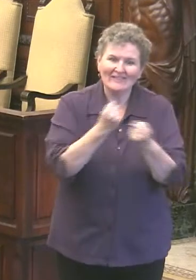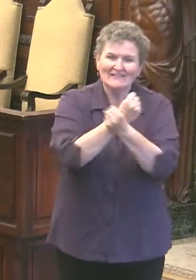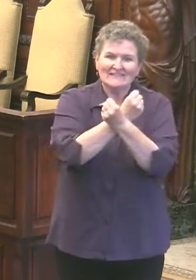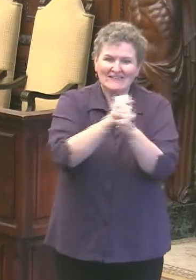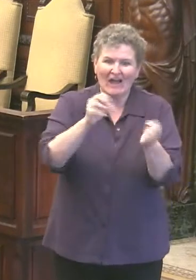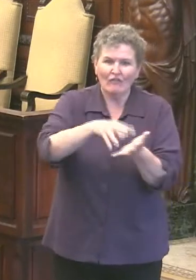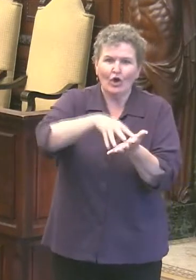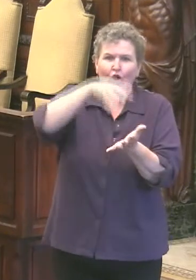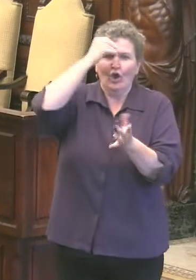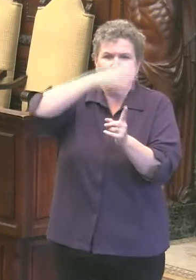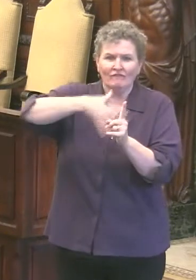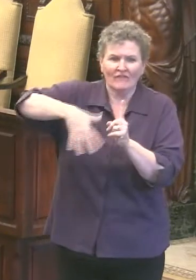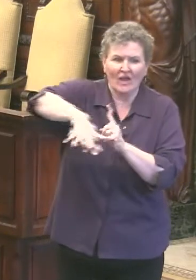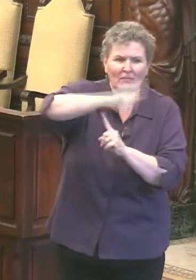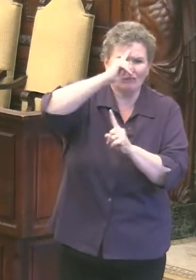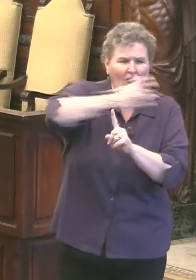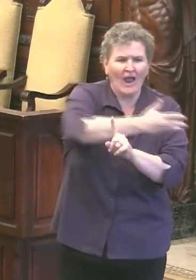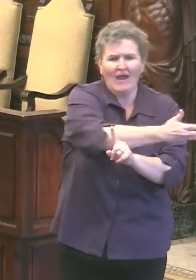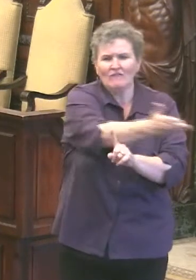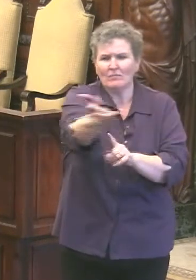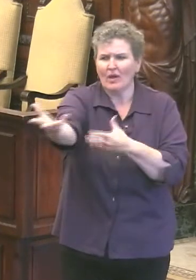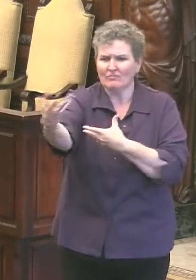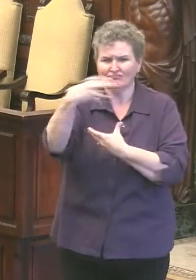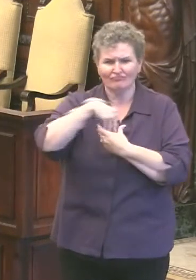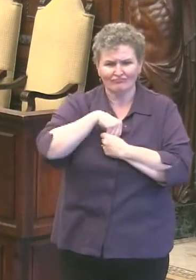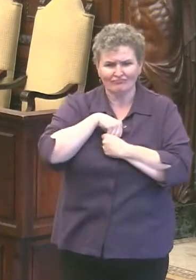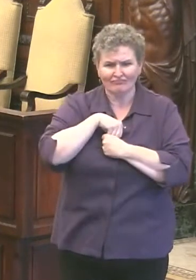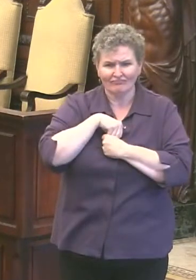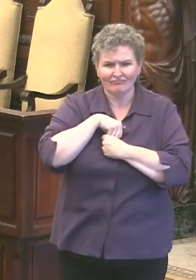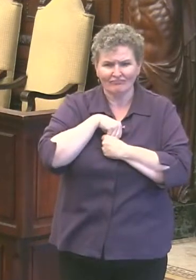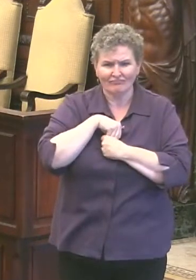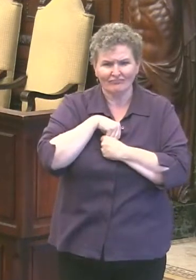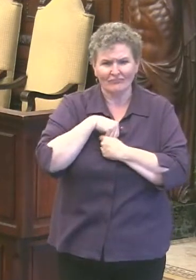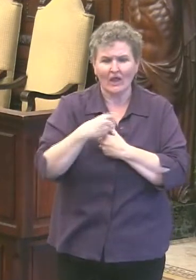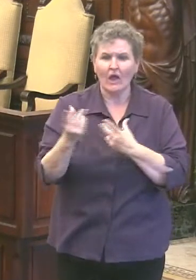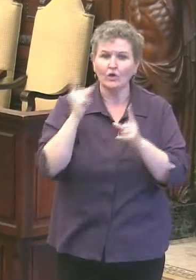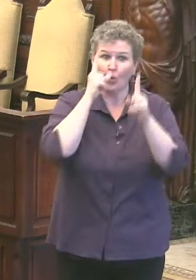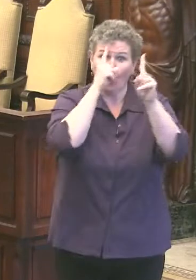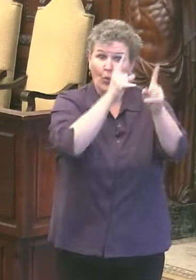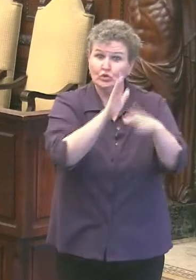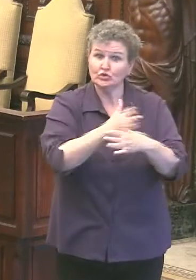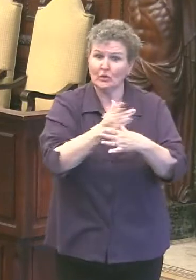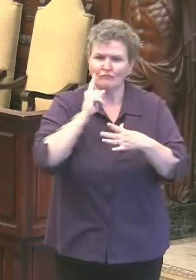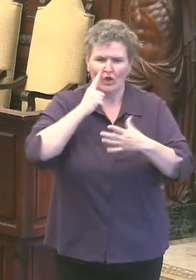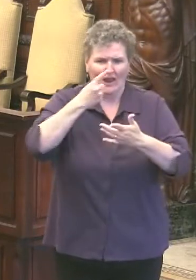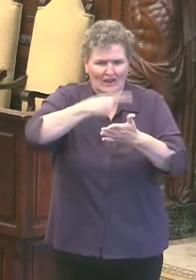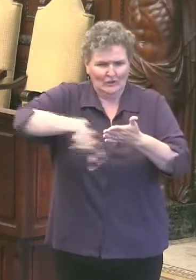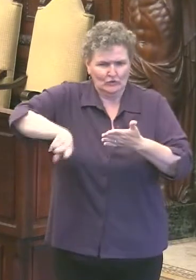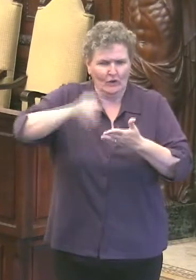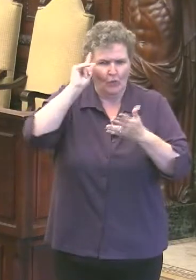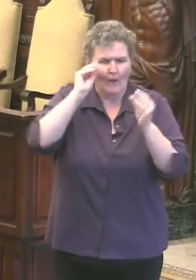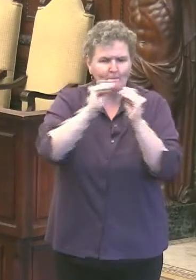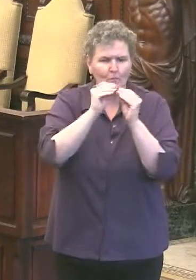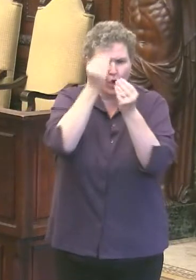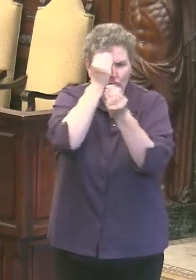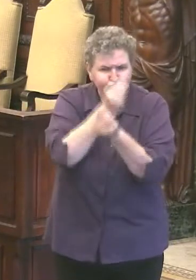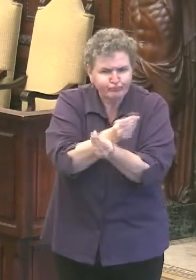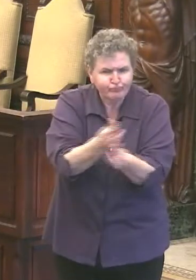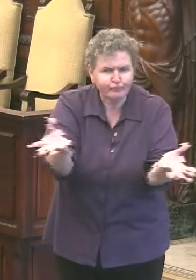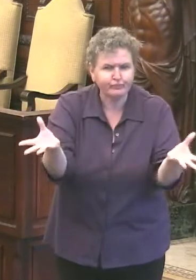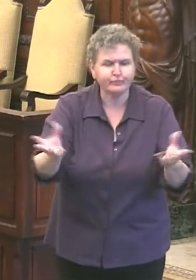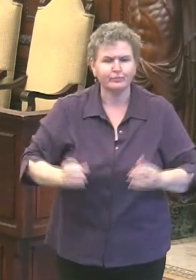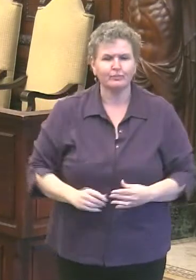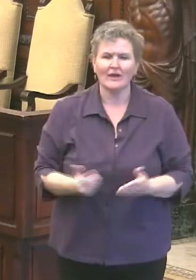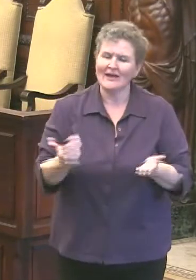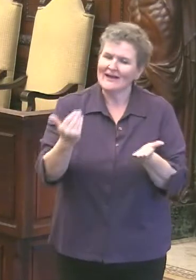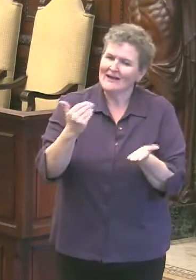final plan next week in order to allow our staff and families to prepare for the start of a successful school year in the coming weeks. Again,